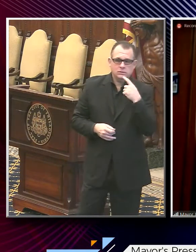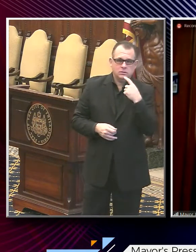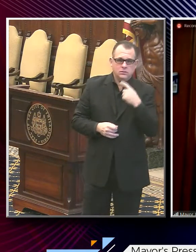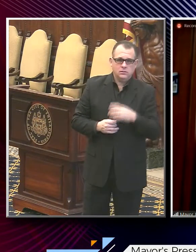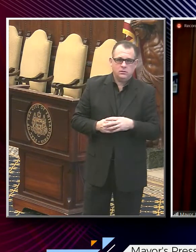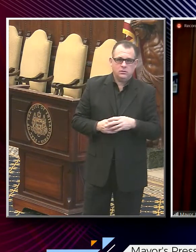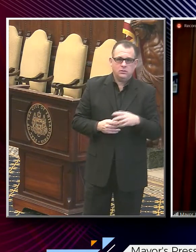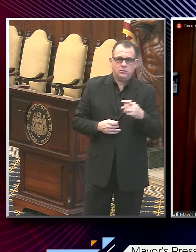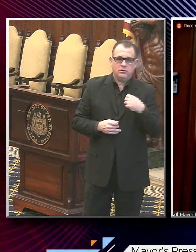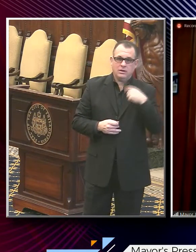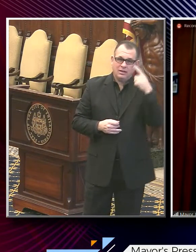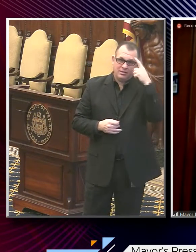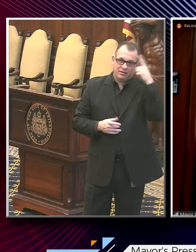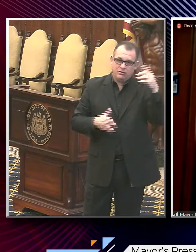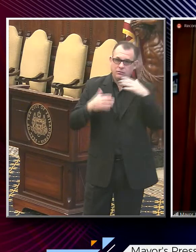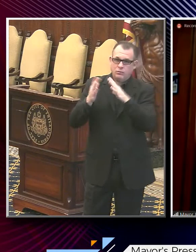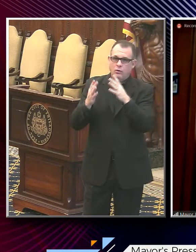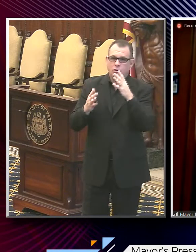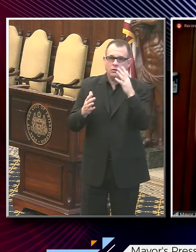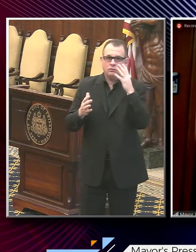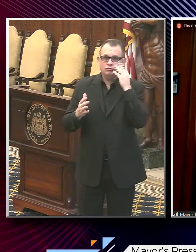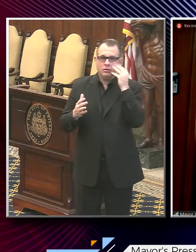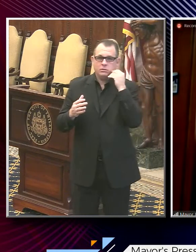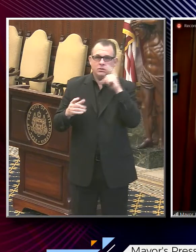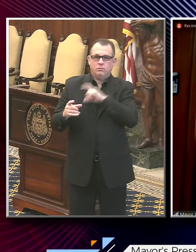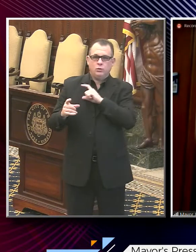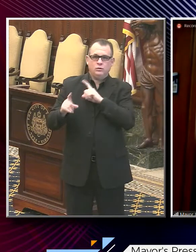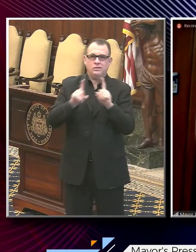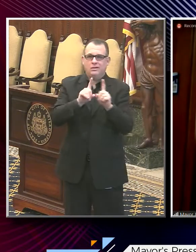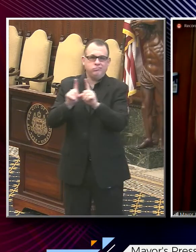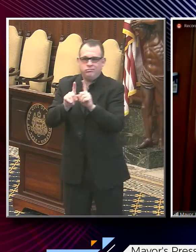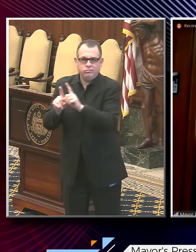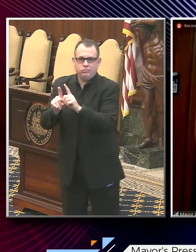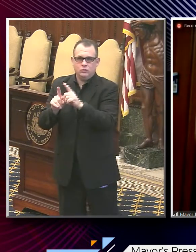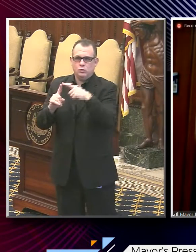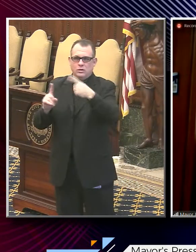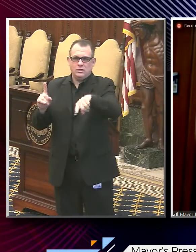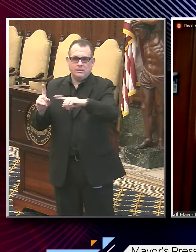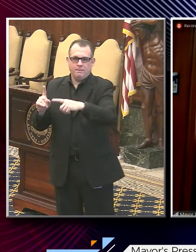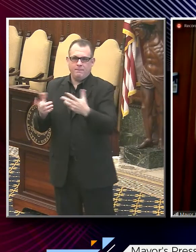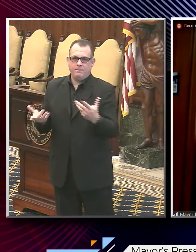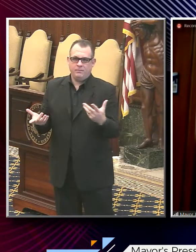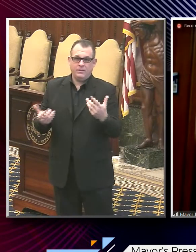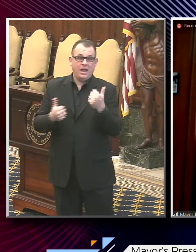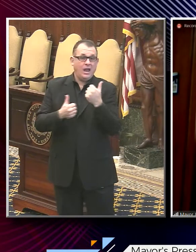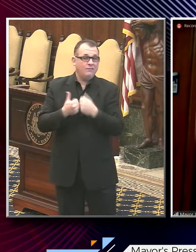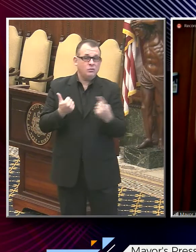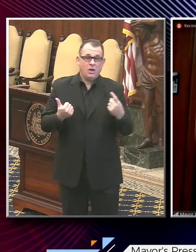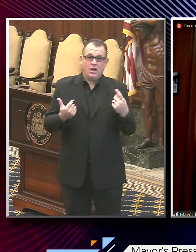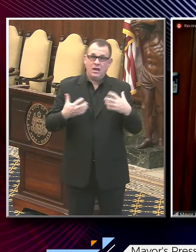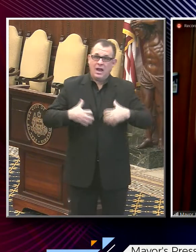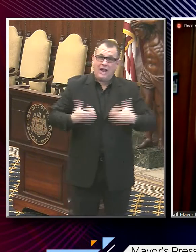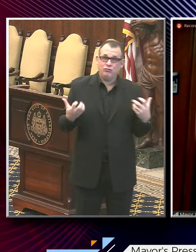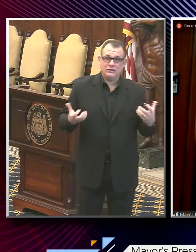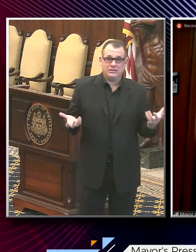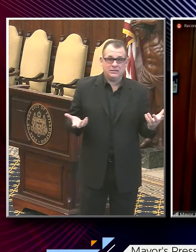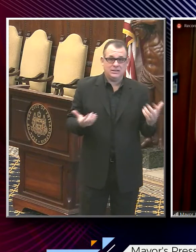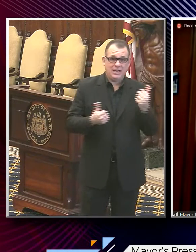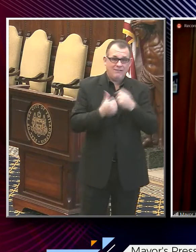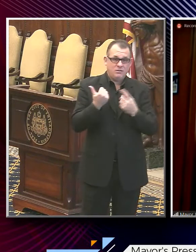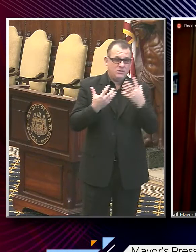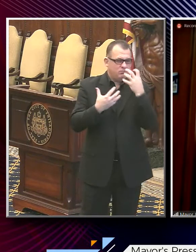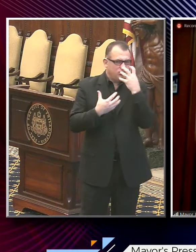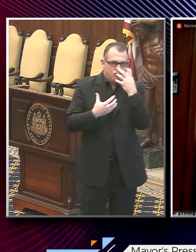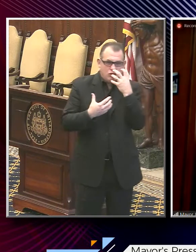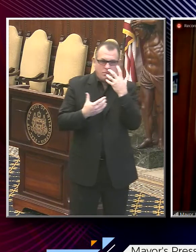where we think they're going to run into trouble, we would like the police to accompany them. We're in an environment in this country where everybody's angry.